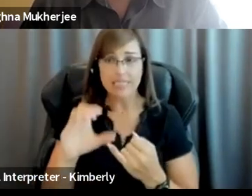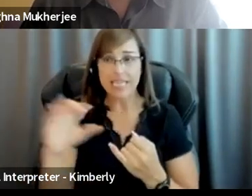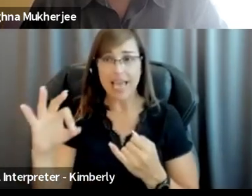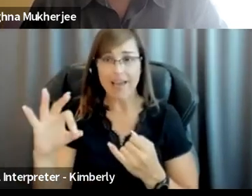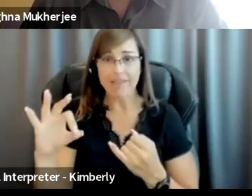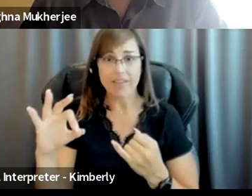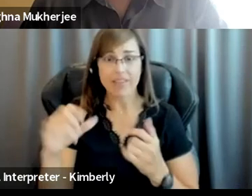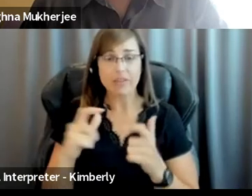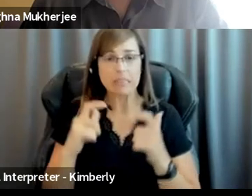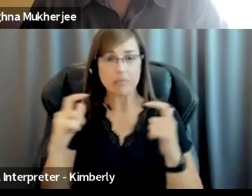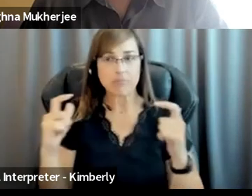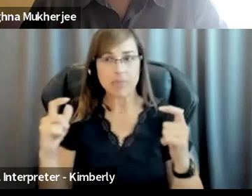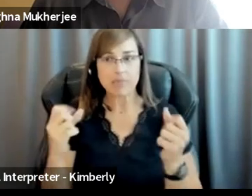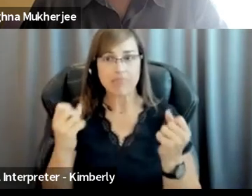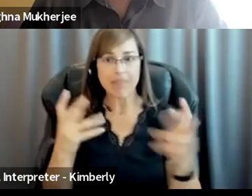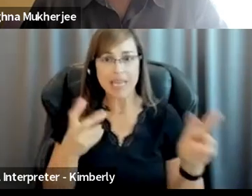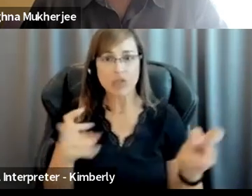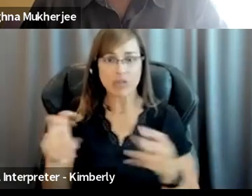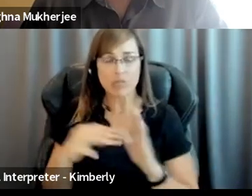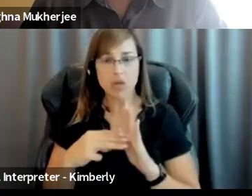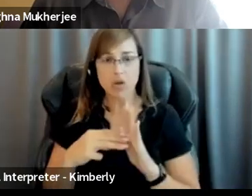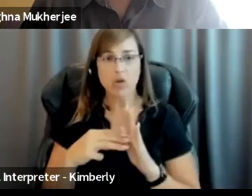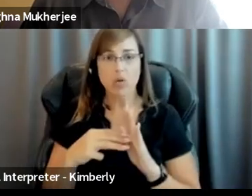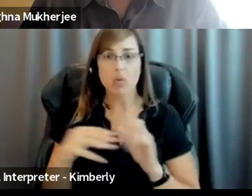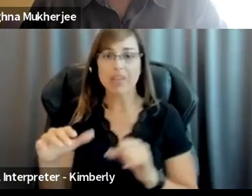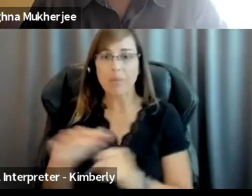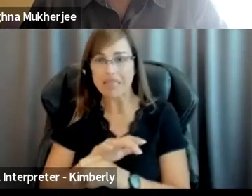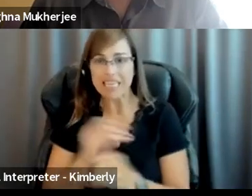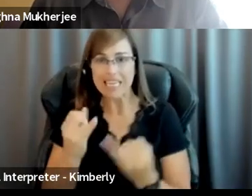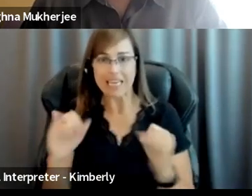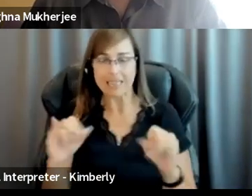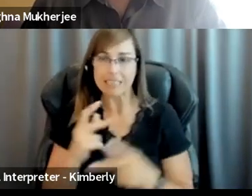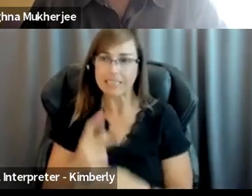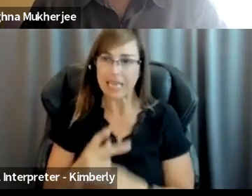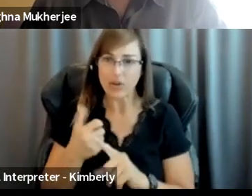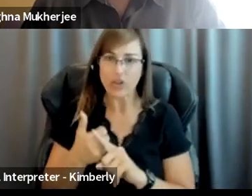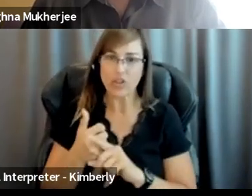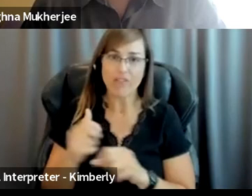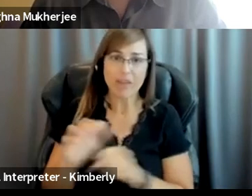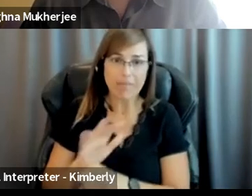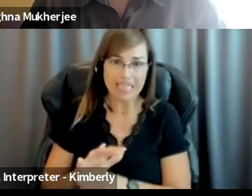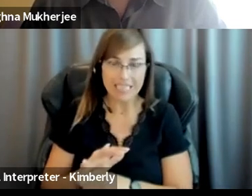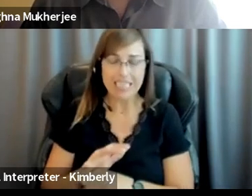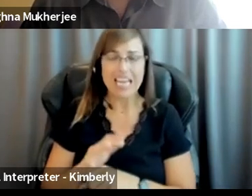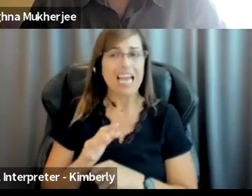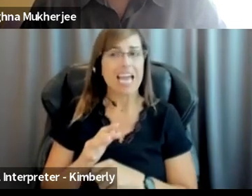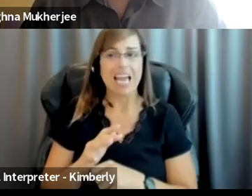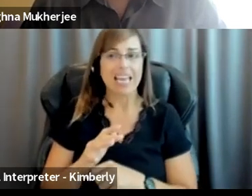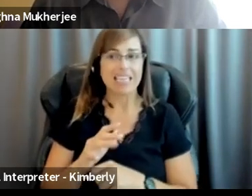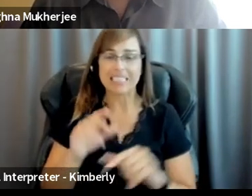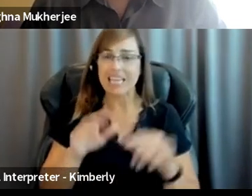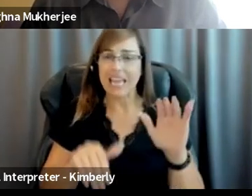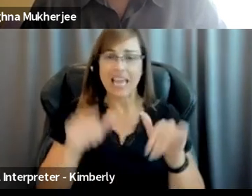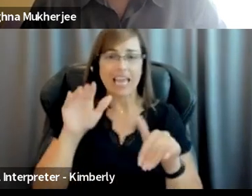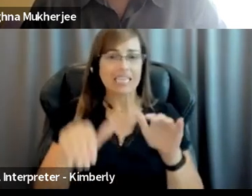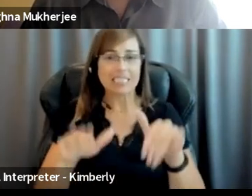big push in a lot of transition models, like towards complete independence, taking care of yourself entirely. And it's so inconsistent